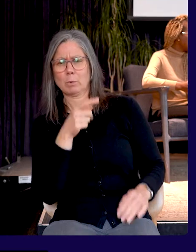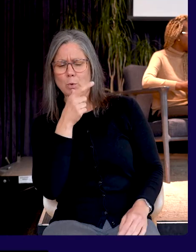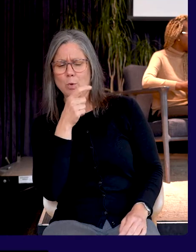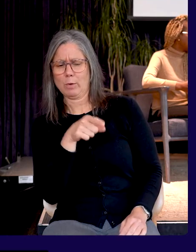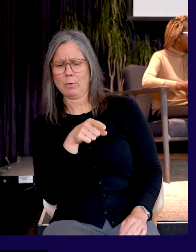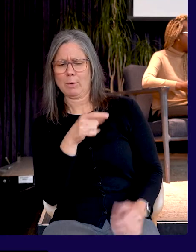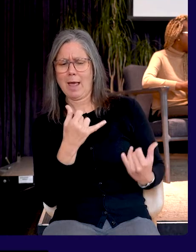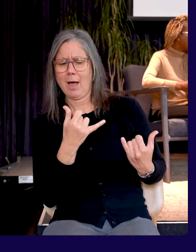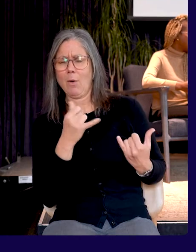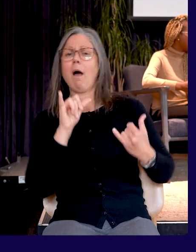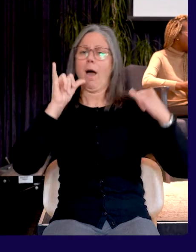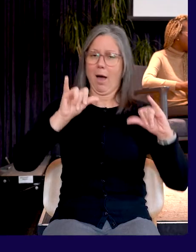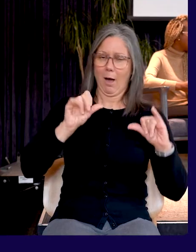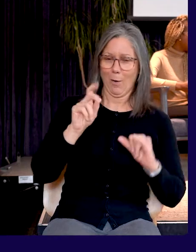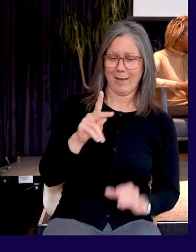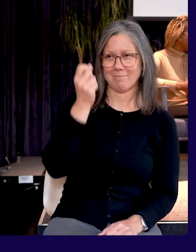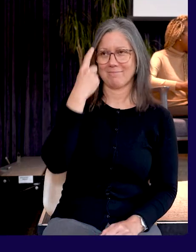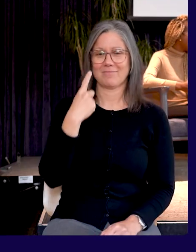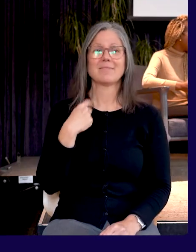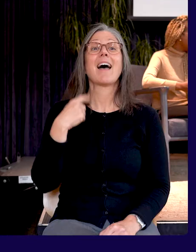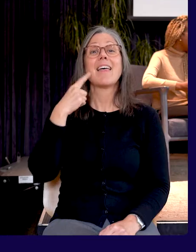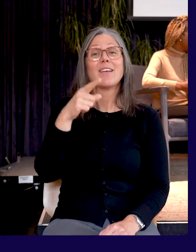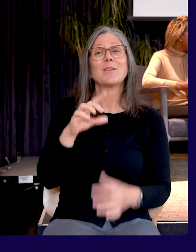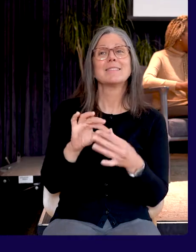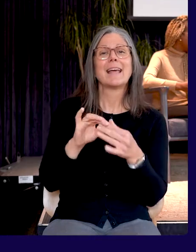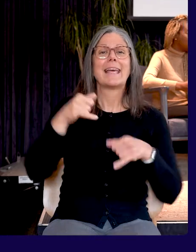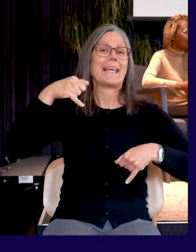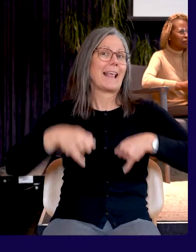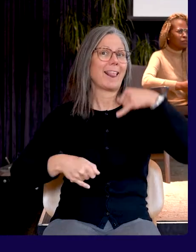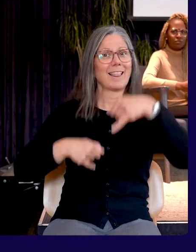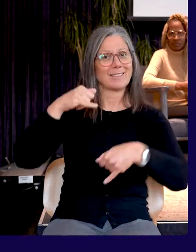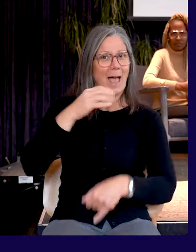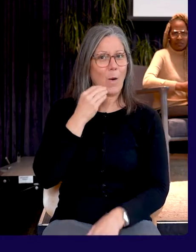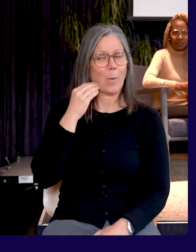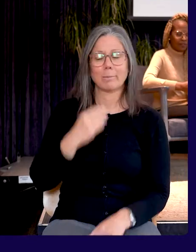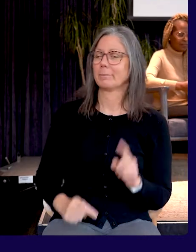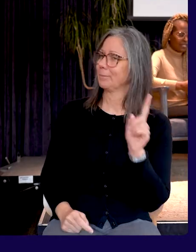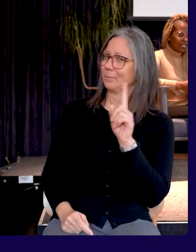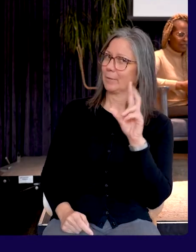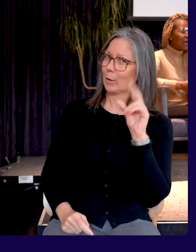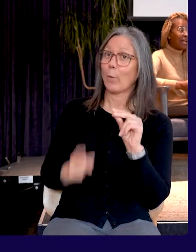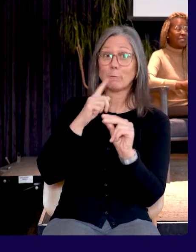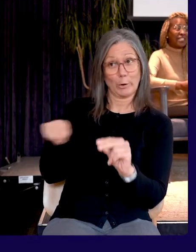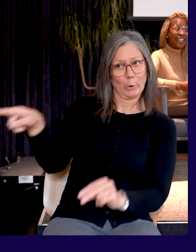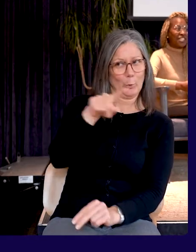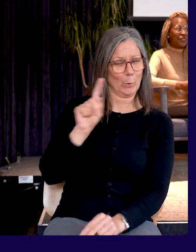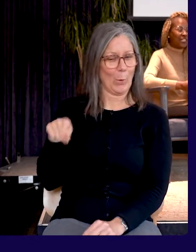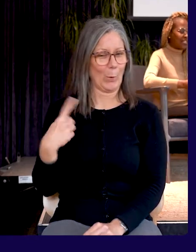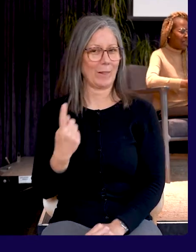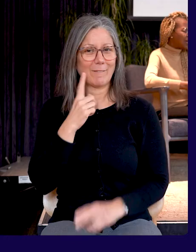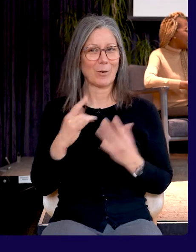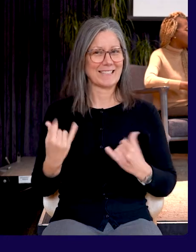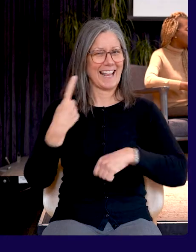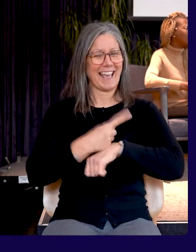is walking out of the room right now and is she available to me? I thought you were going to say that you put on heels at No, home. No, that's just for you all. Right. I was going to say that's just